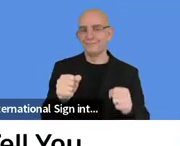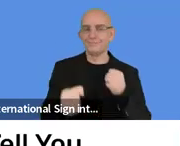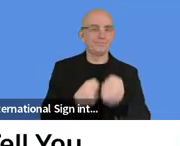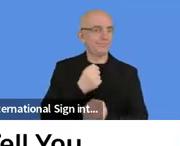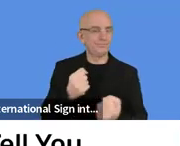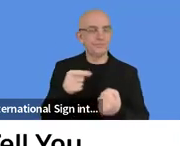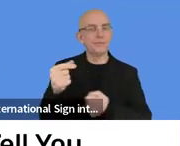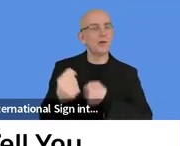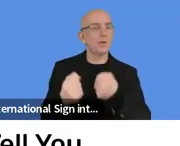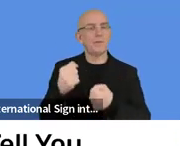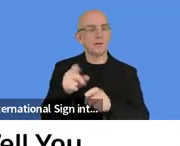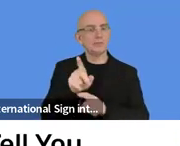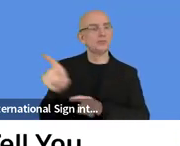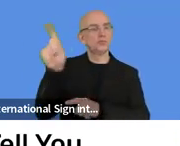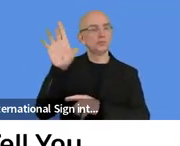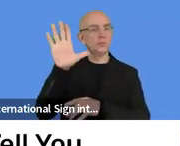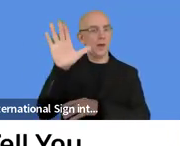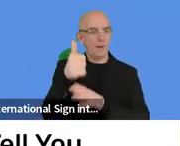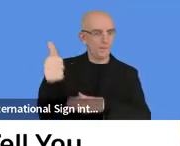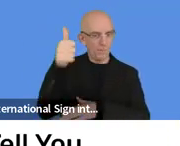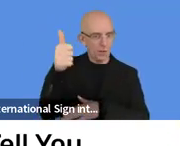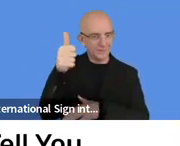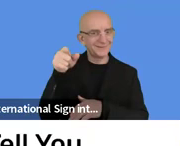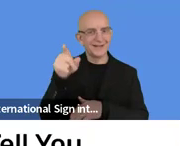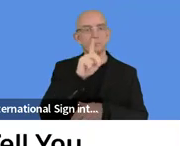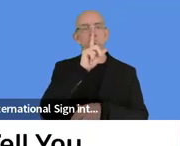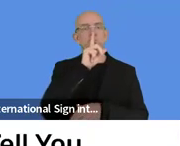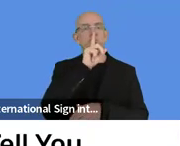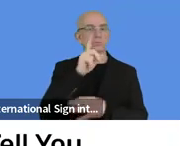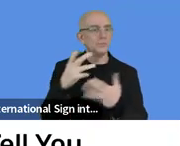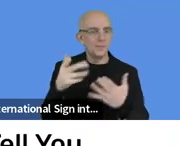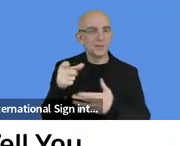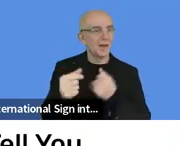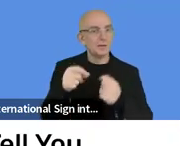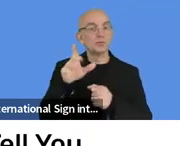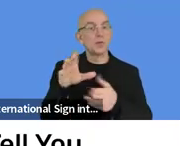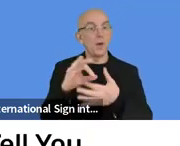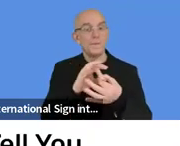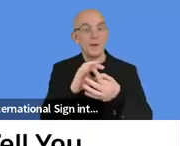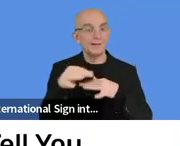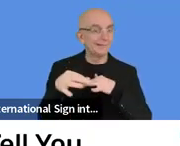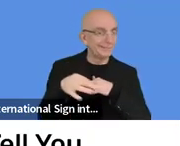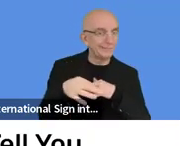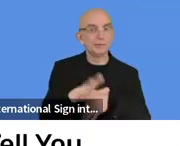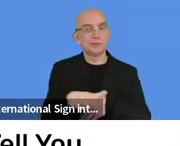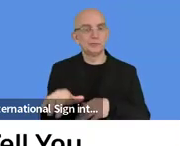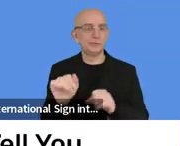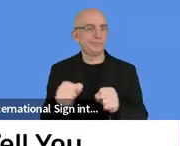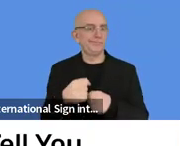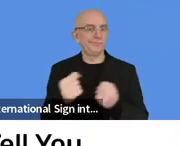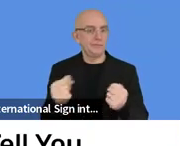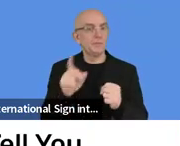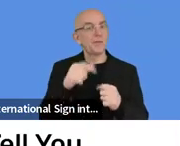complain about the things that they're struggling with, they will go on and on and on and on. And everything they say is